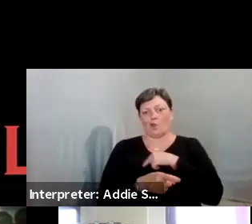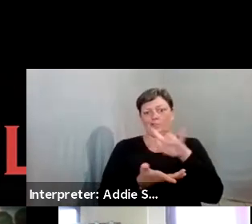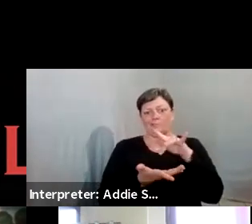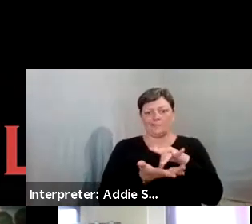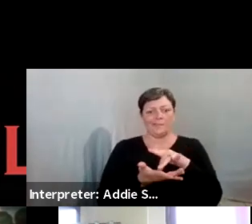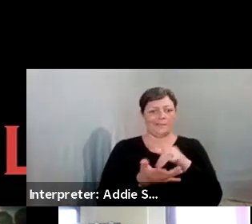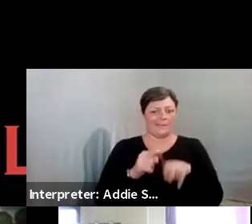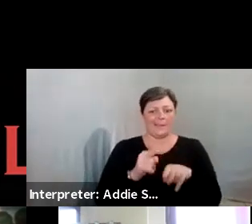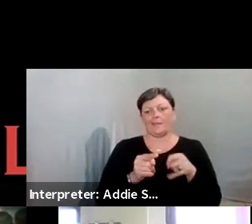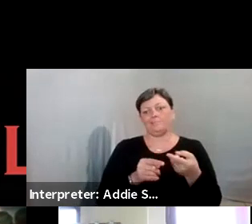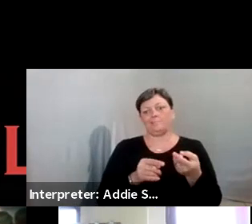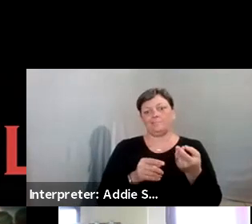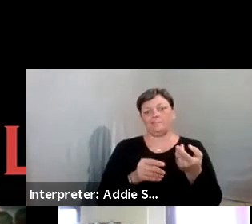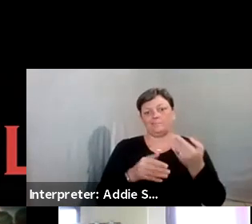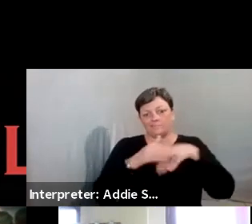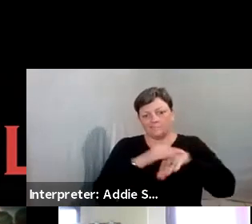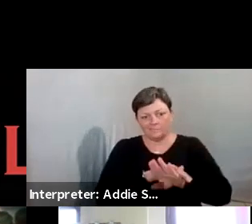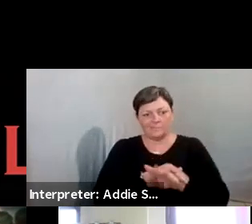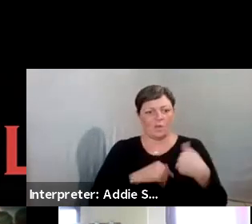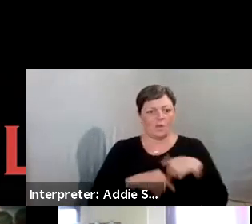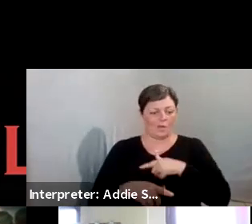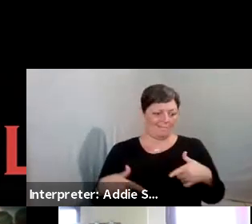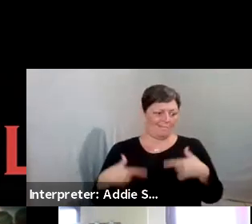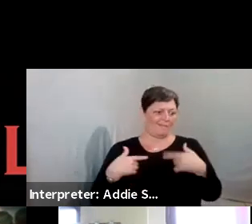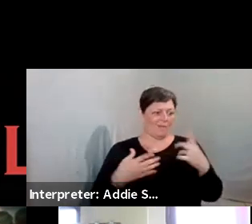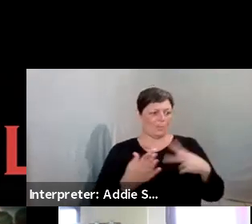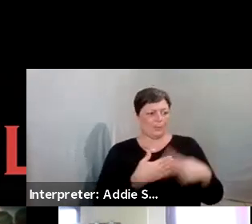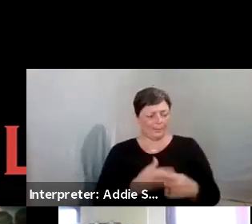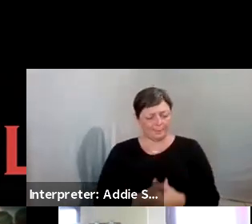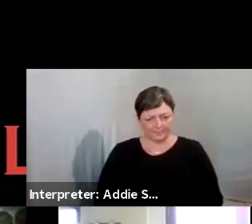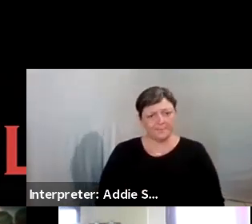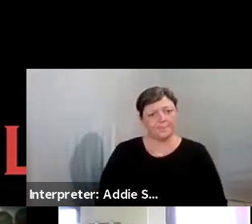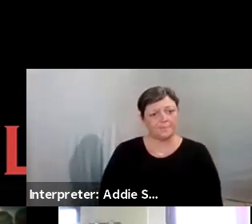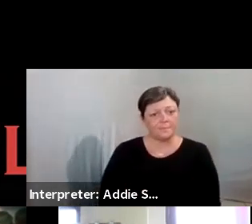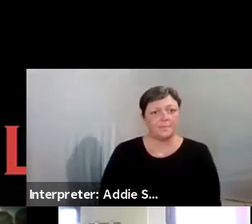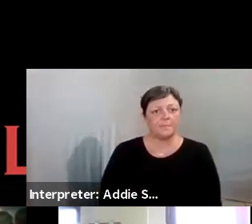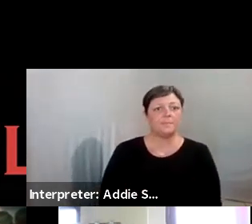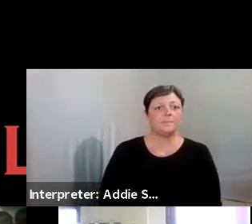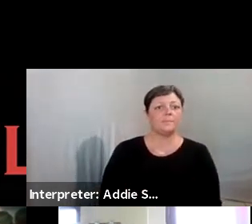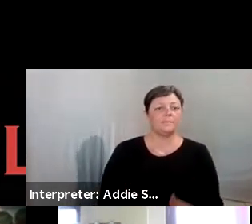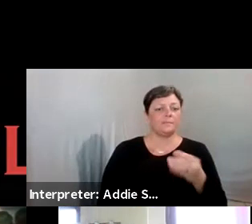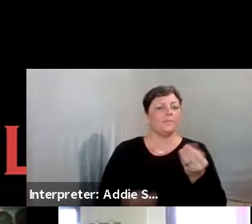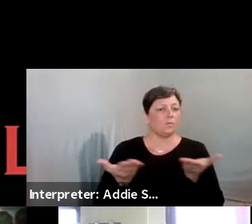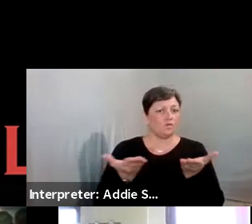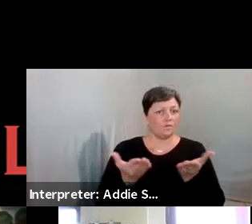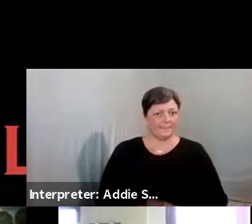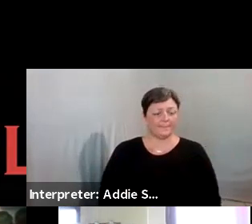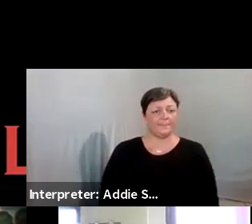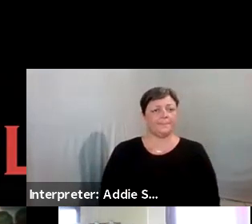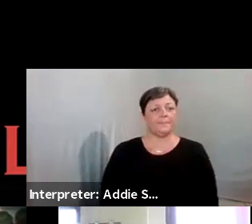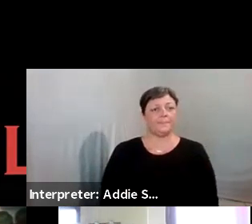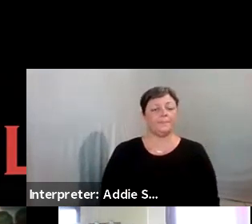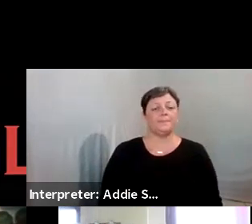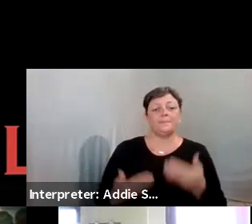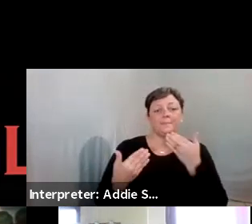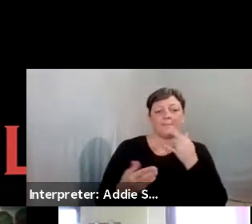able to come and join our live, programs and services. Thank